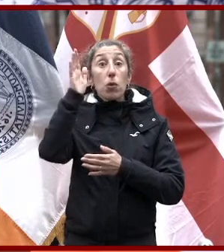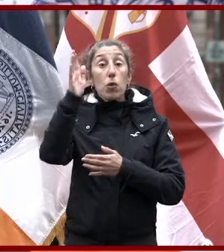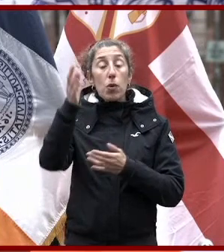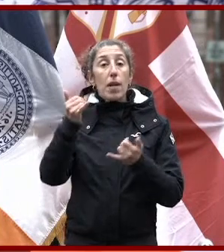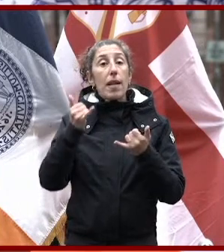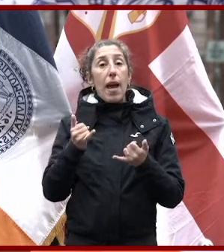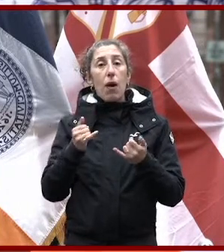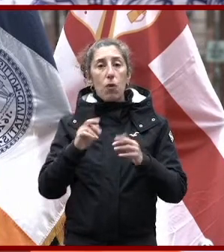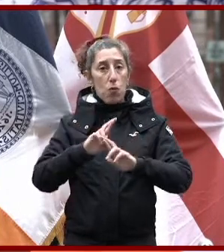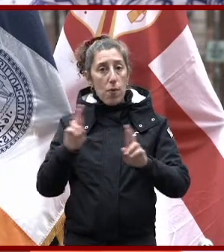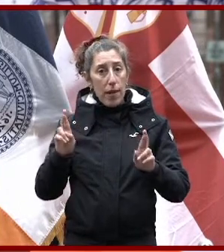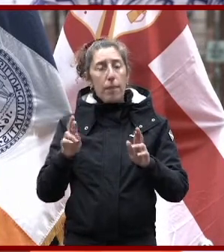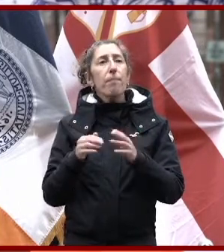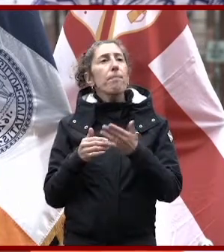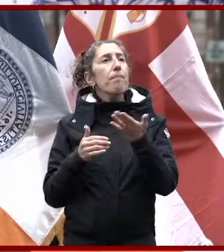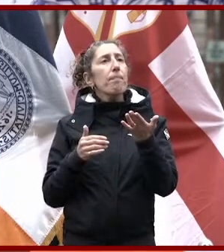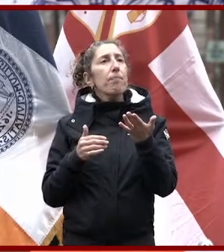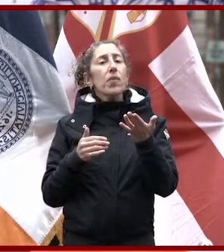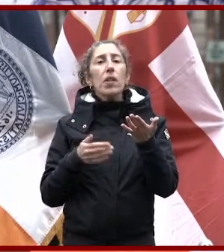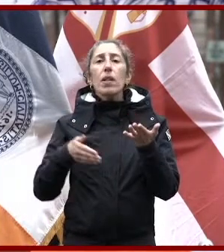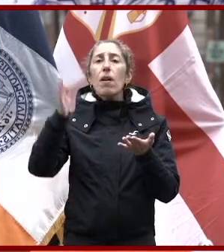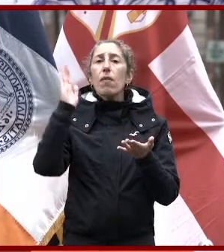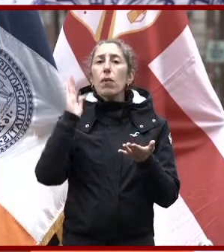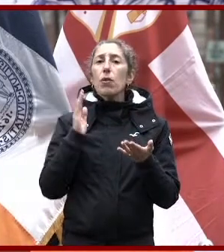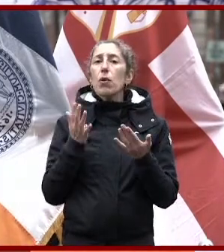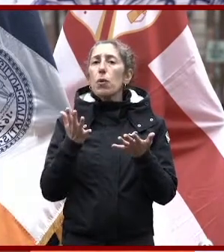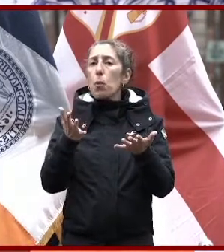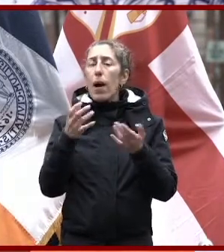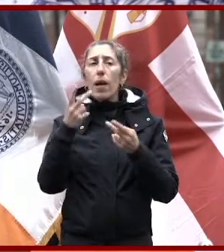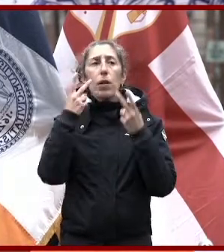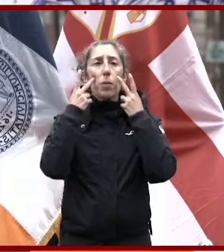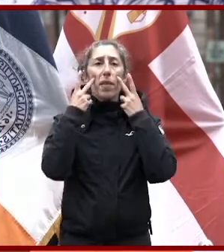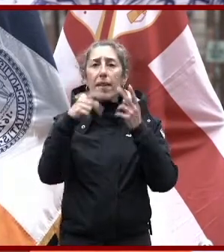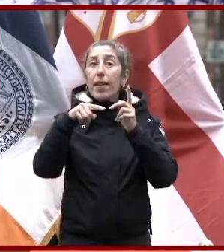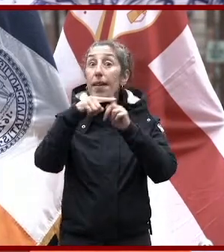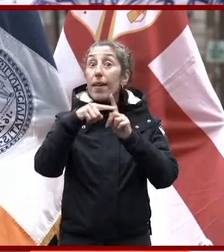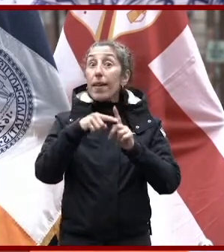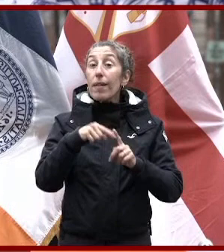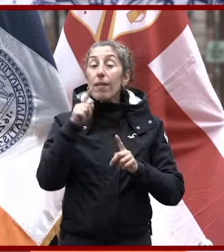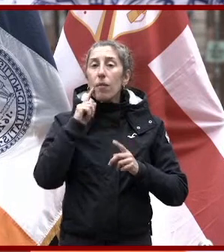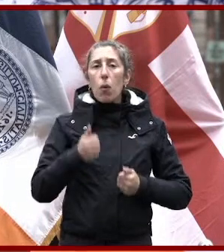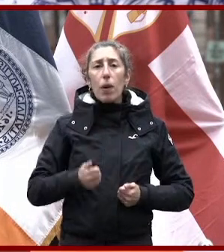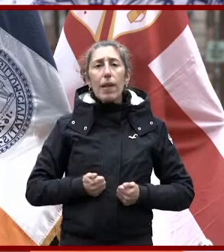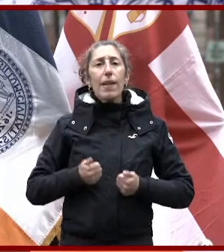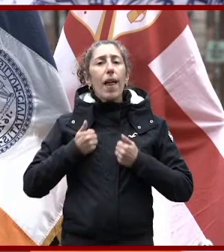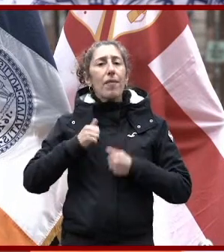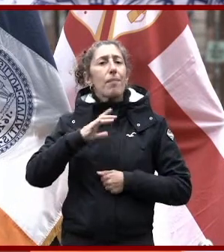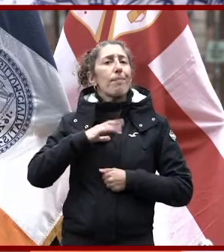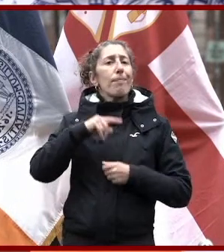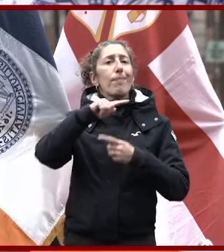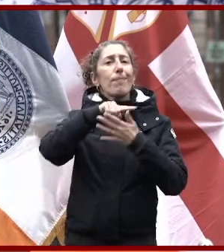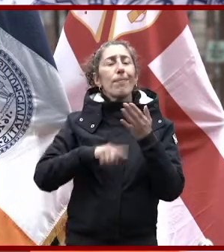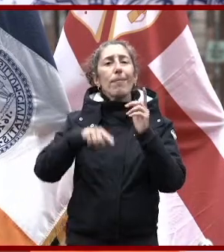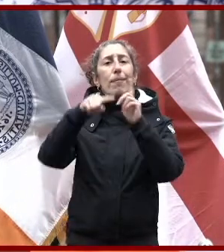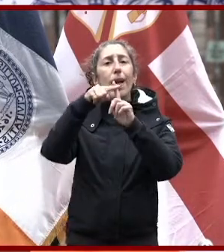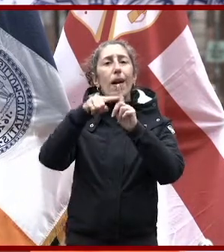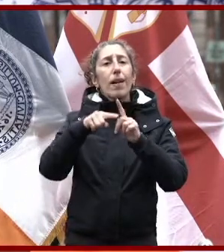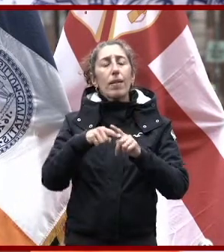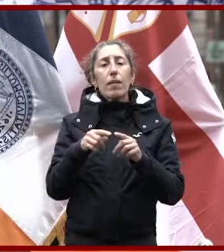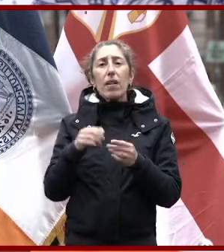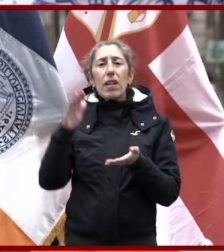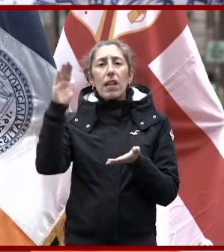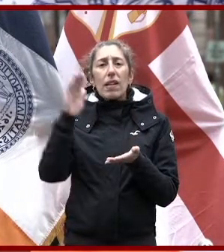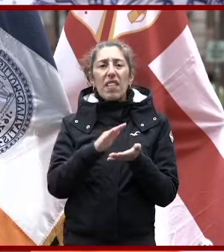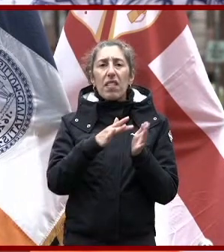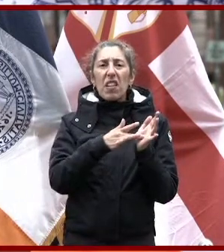want to live in, one with less opportunity for devastation and exploitation, and more opportunity for blessings